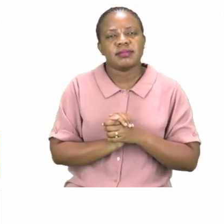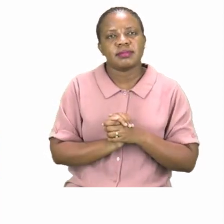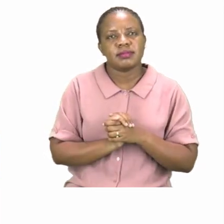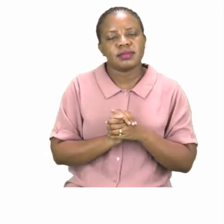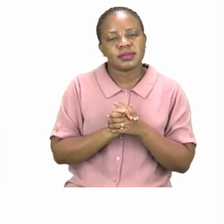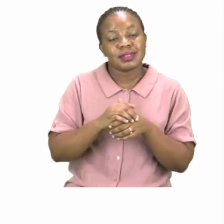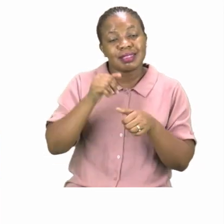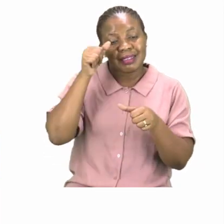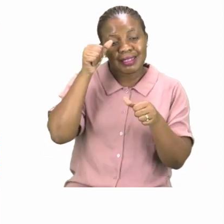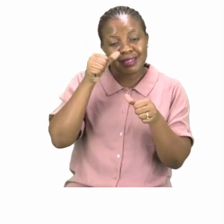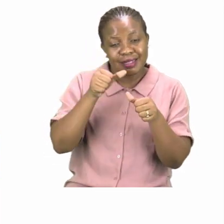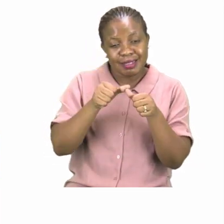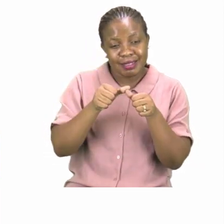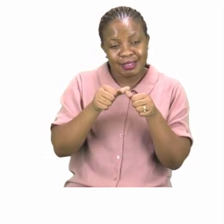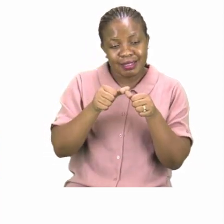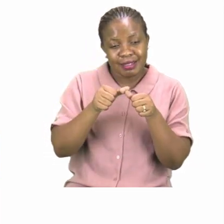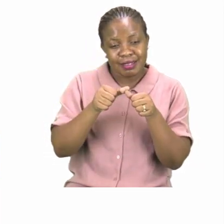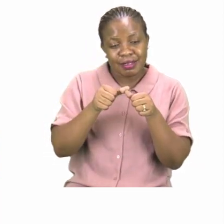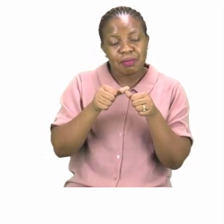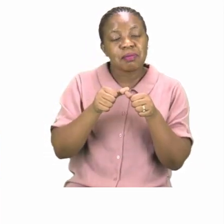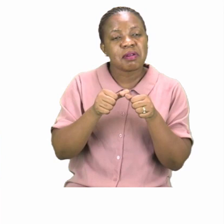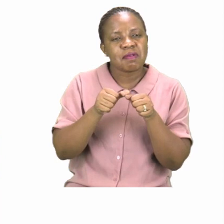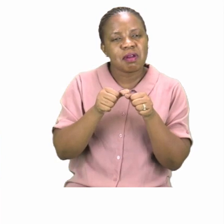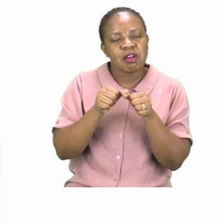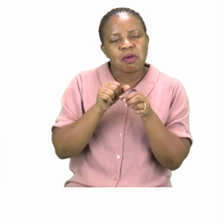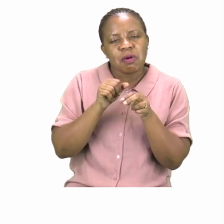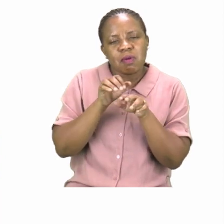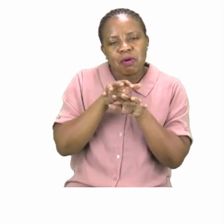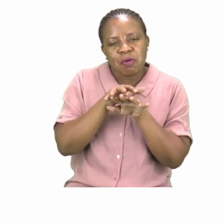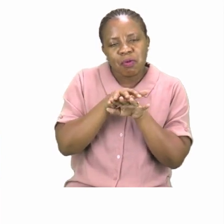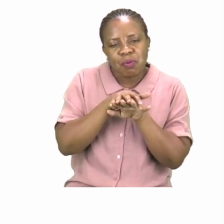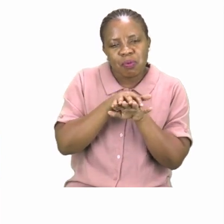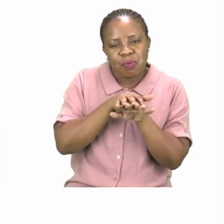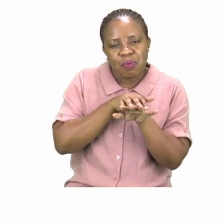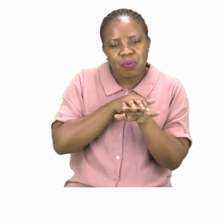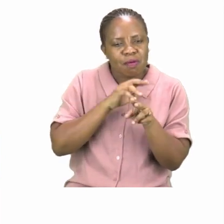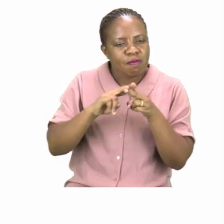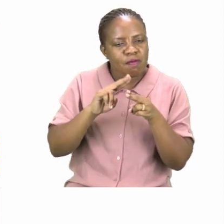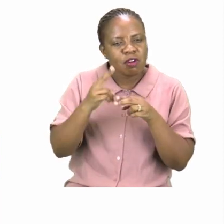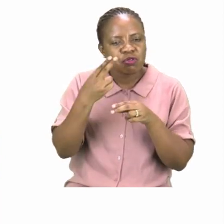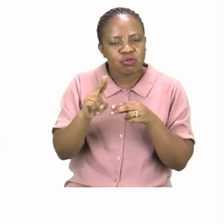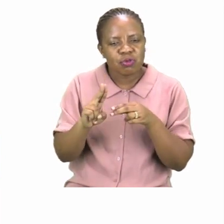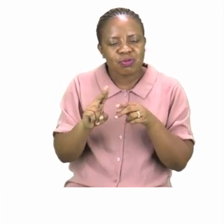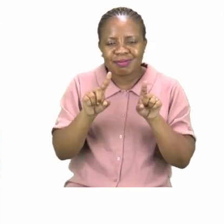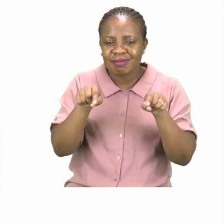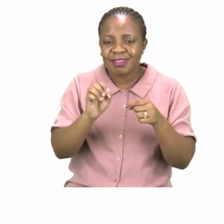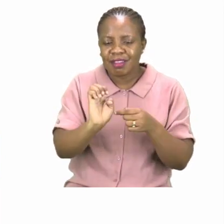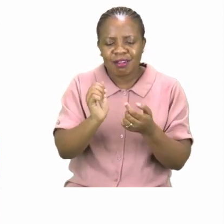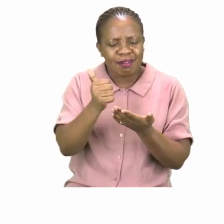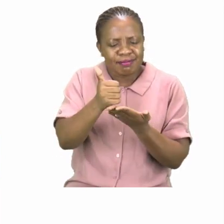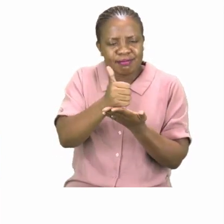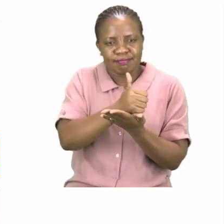your time and say it out loud, you will have a neat handwriting. I will see you just